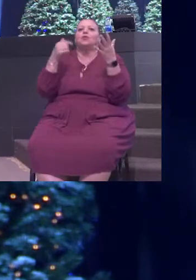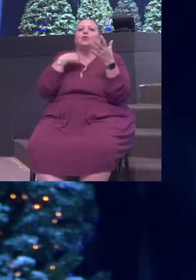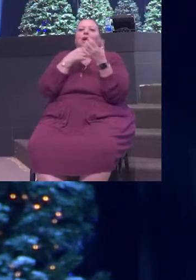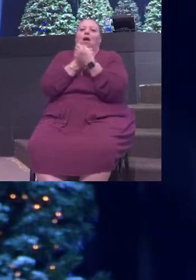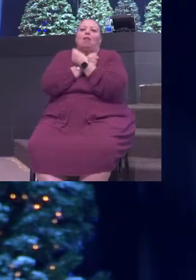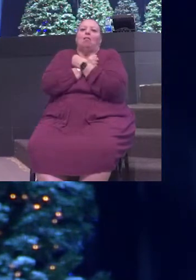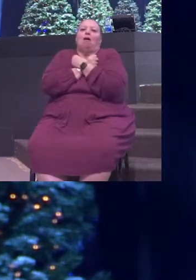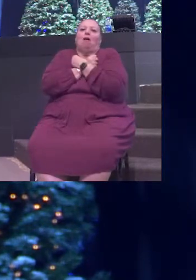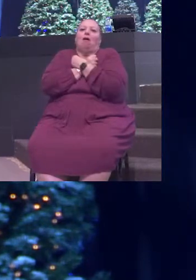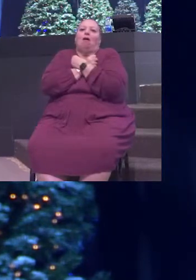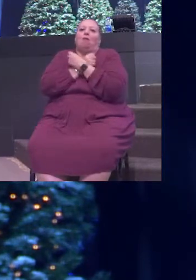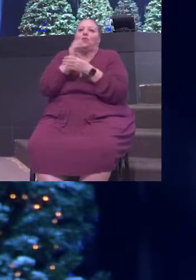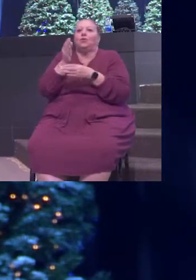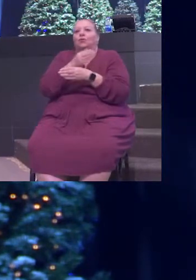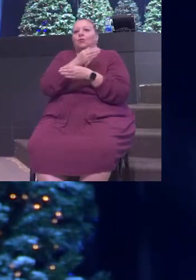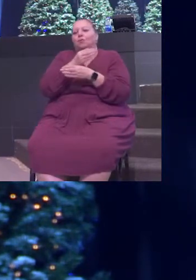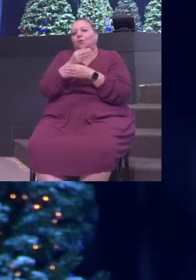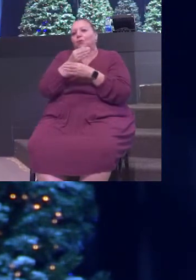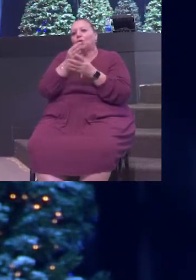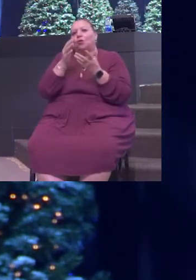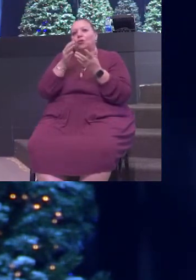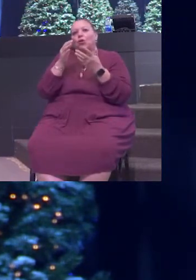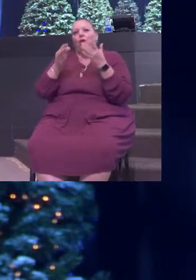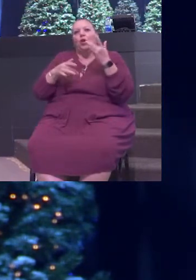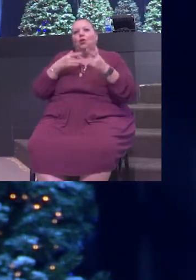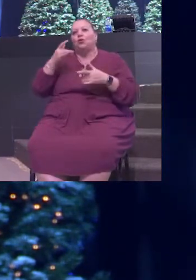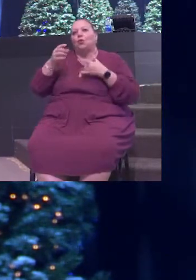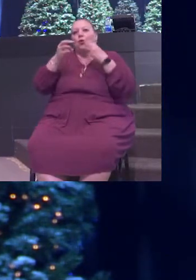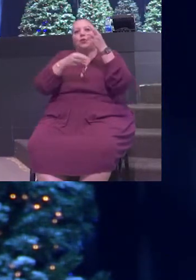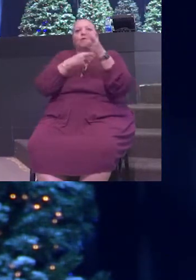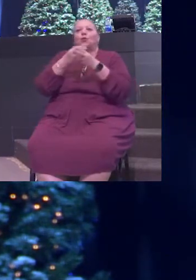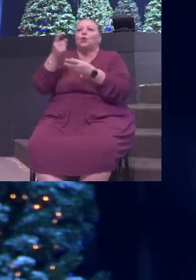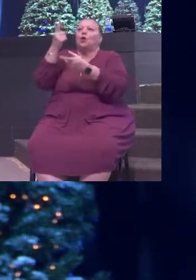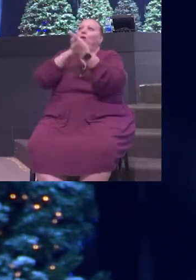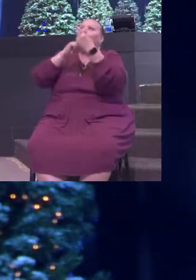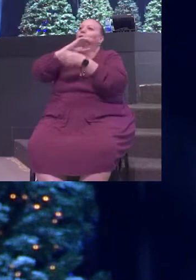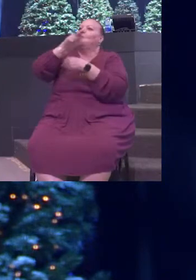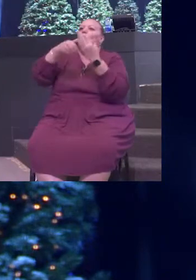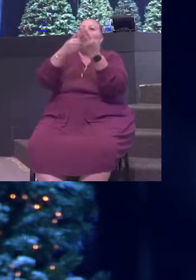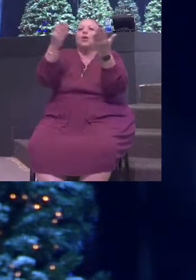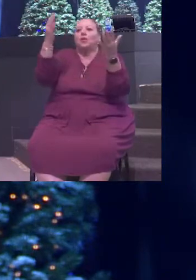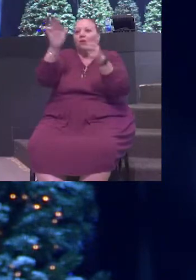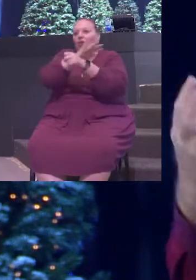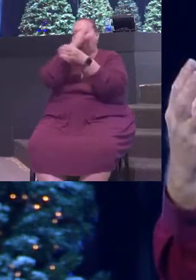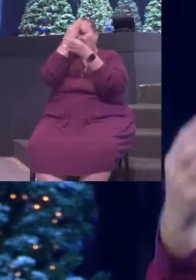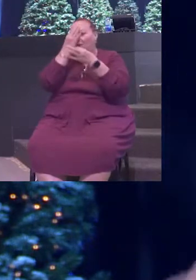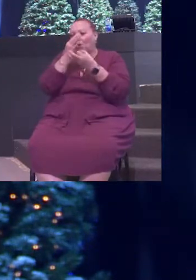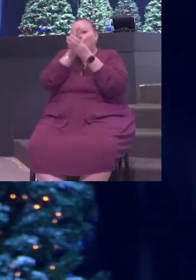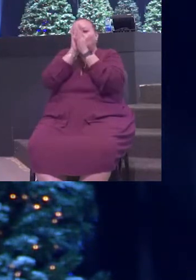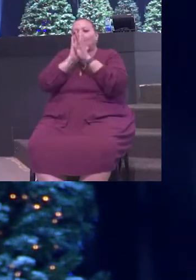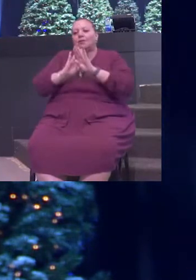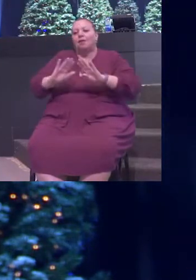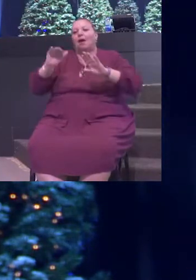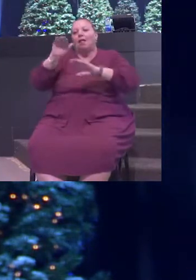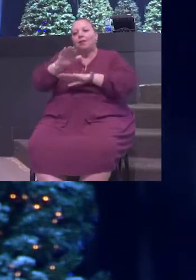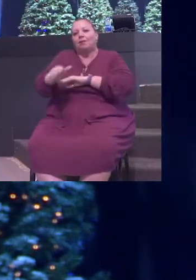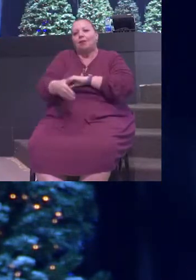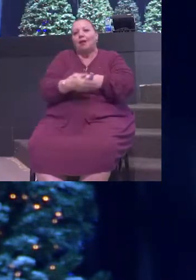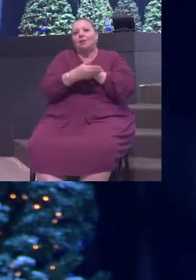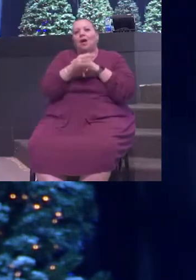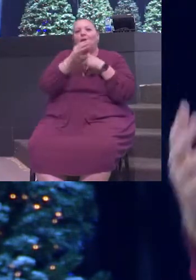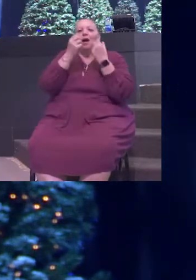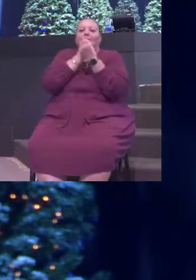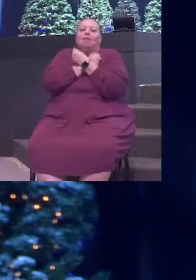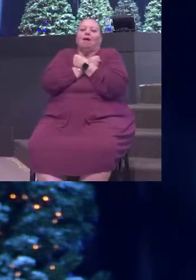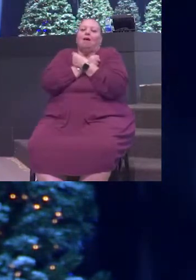sing Christmas hymns and songs, Joy to the World, Oh, Come All Ye Faithful, Silent Night. As much as I